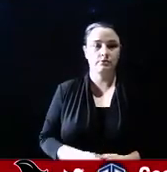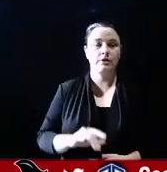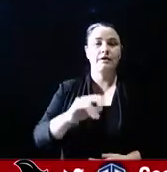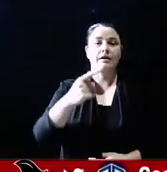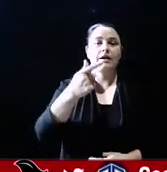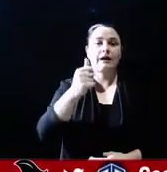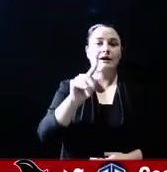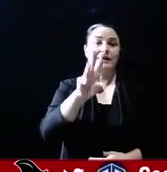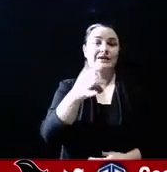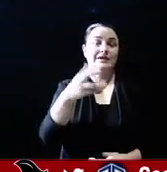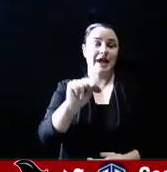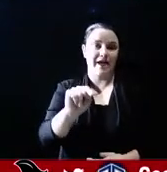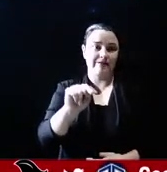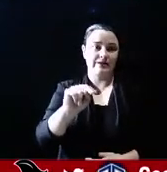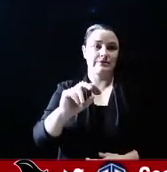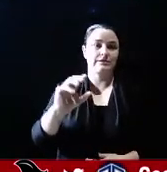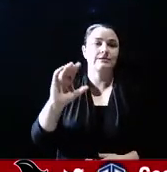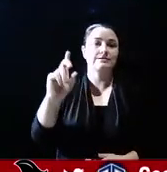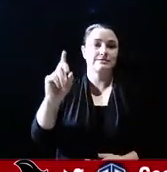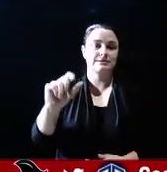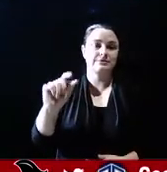Gavin David Cedillo.